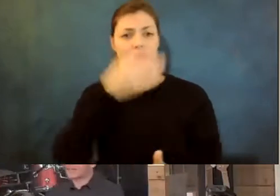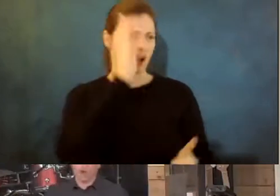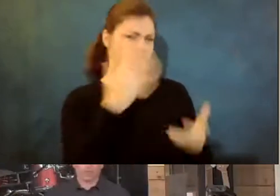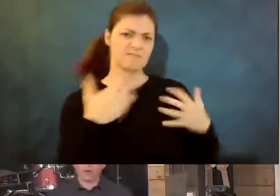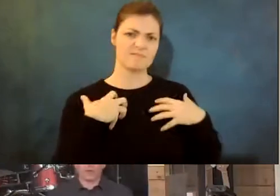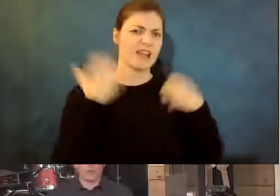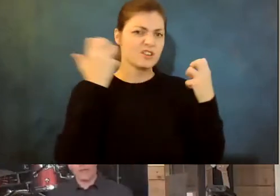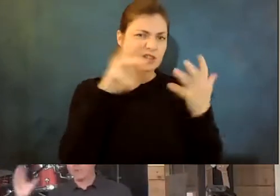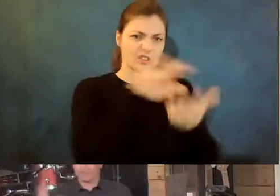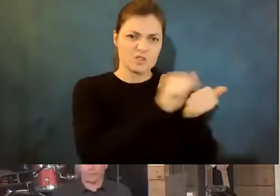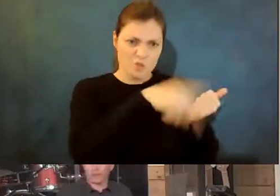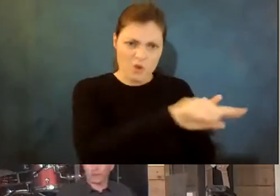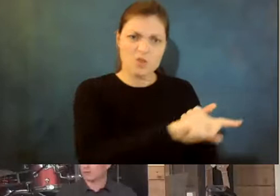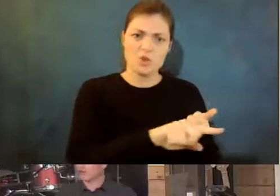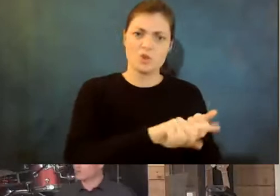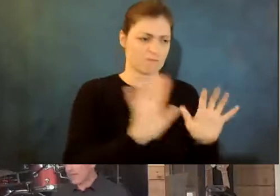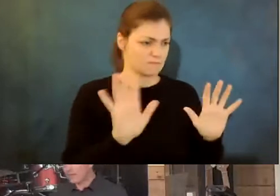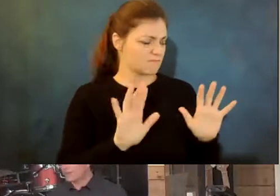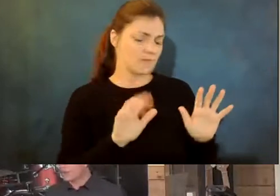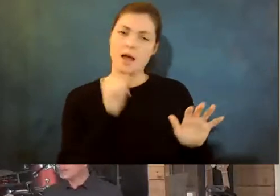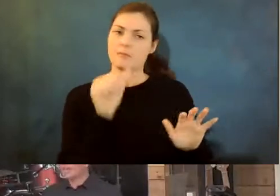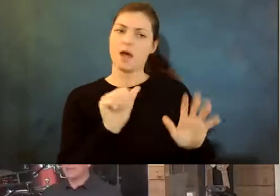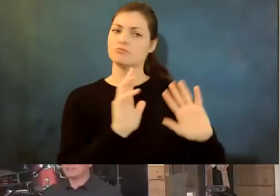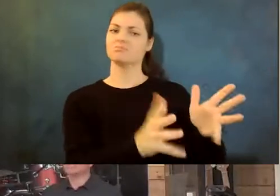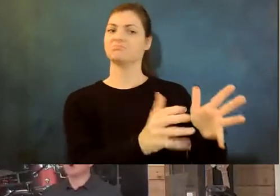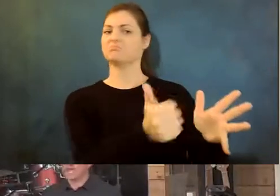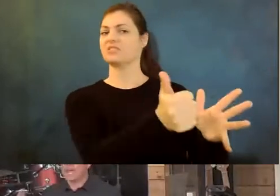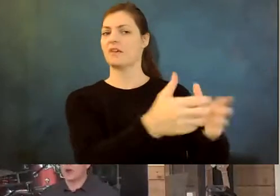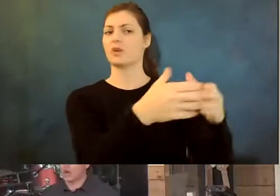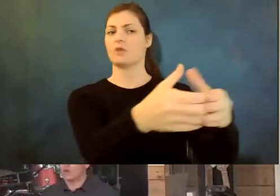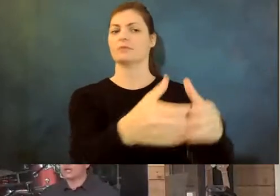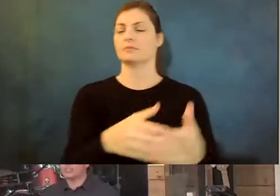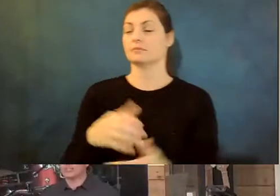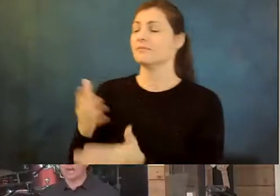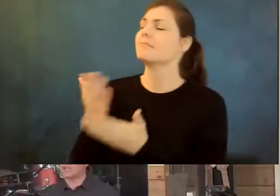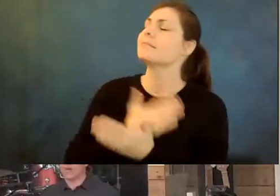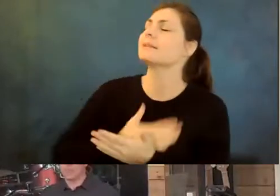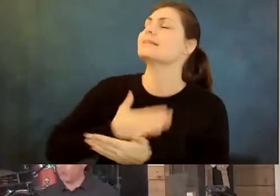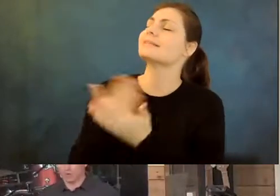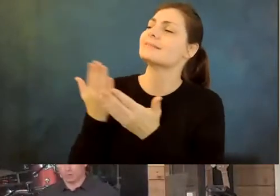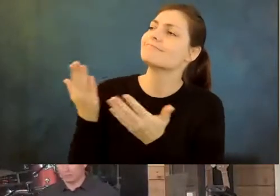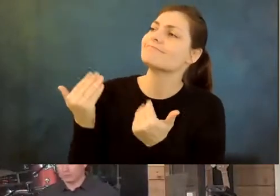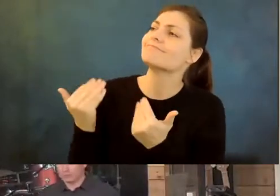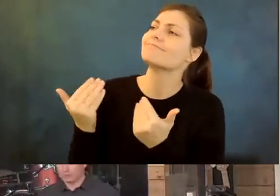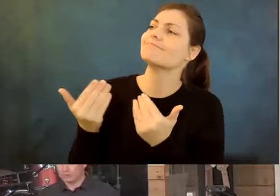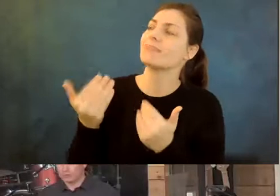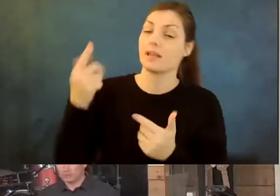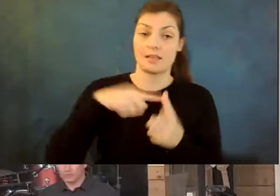angry. I can't go. If I go on the way, I might burn them up on the path there. And then God says, okay, I'll go. You say, God, I want more.